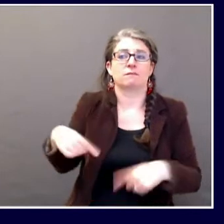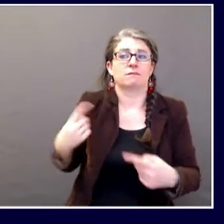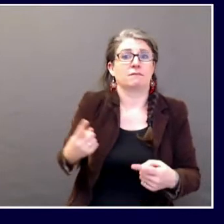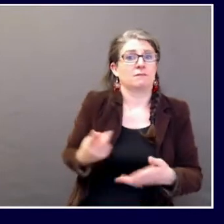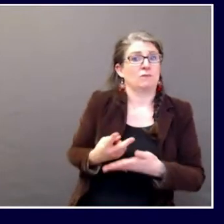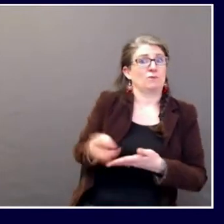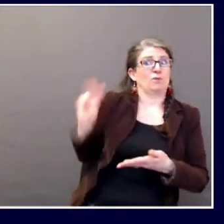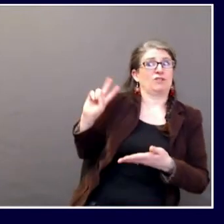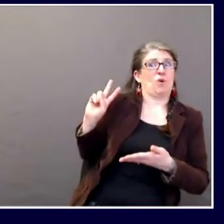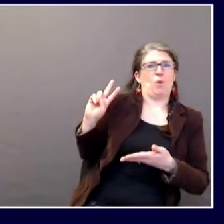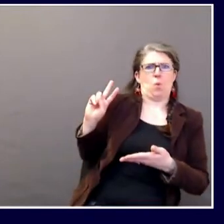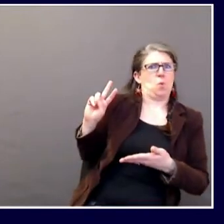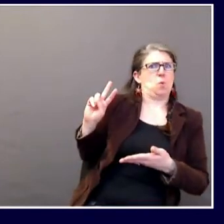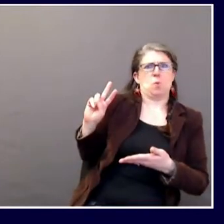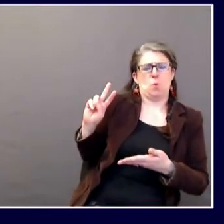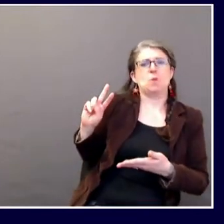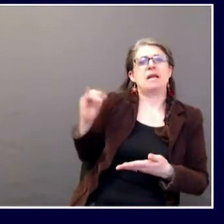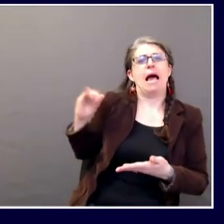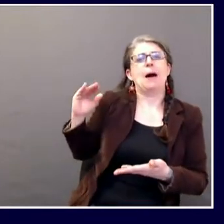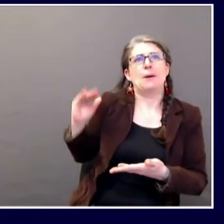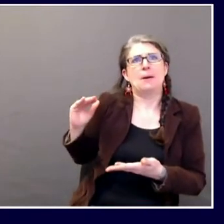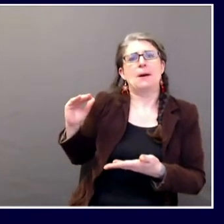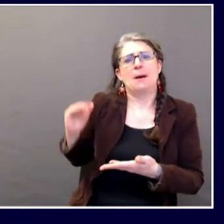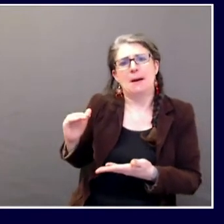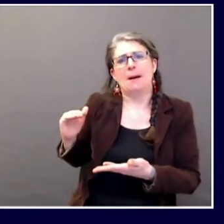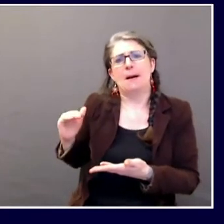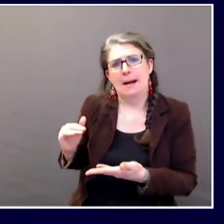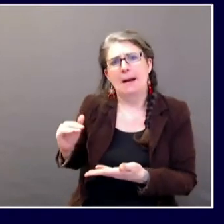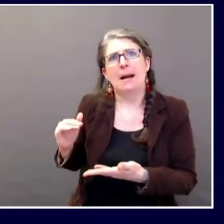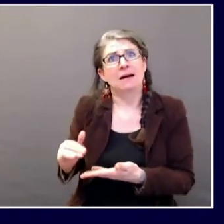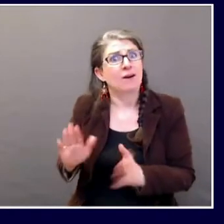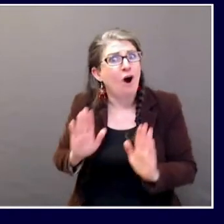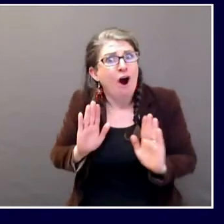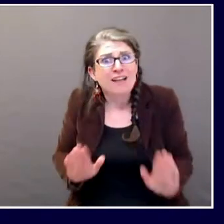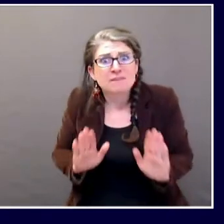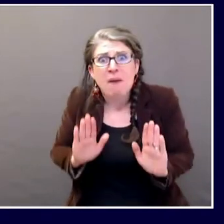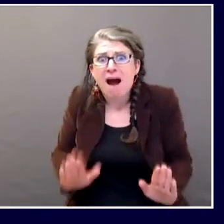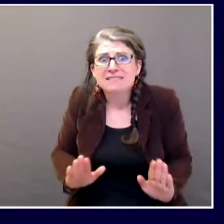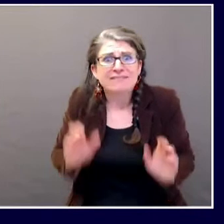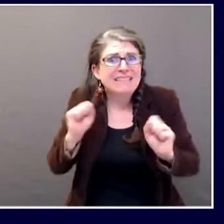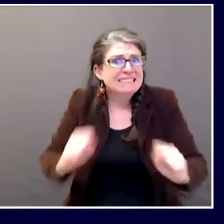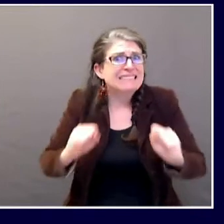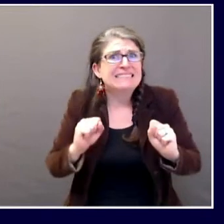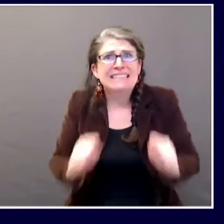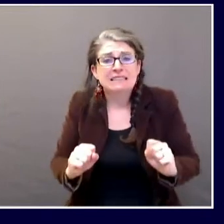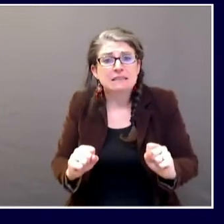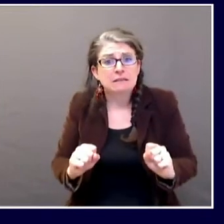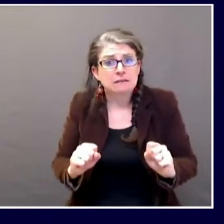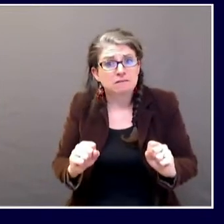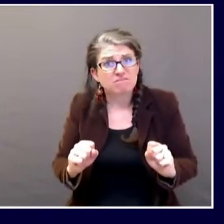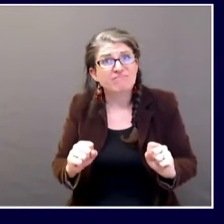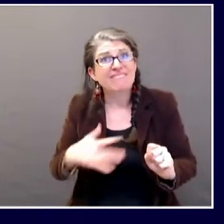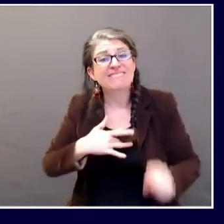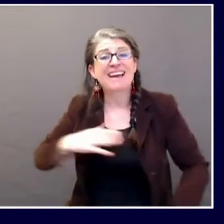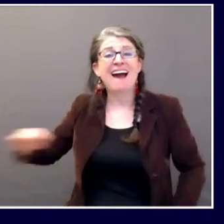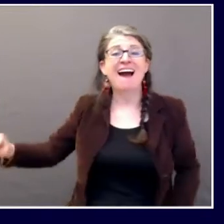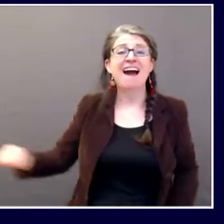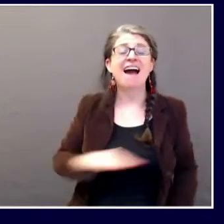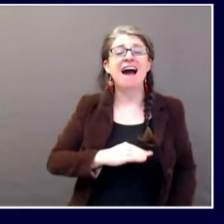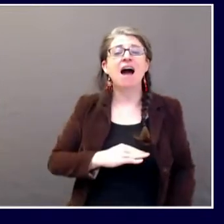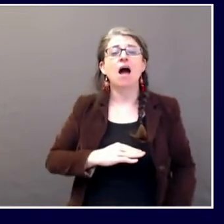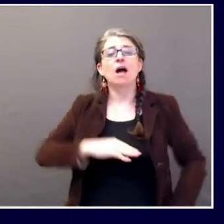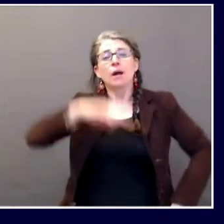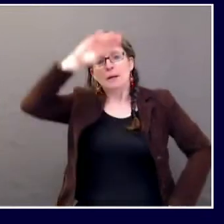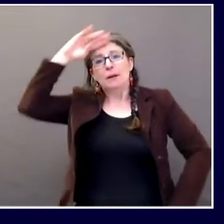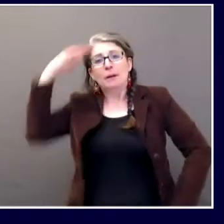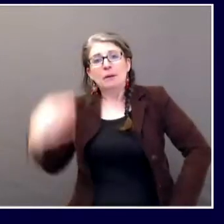spectacular thing. All of those are great. I just don't know how permanent or durable they will be, or let me